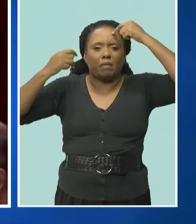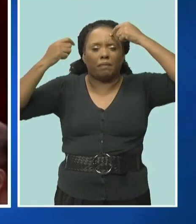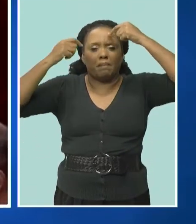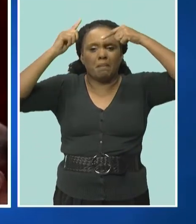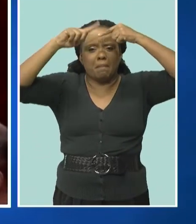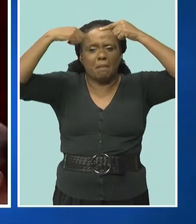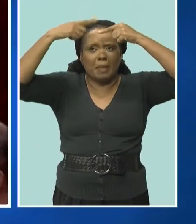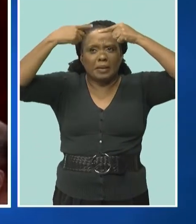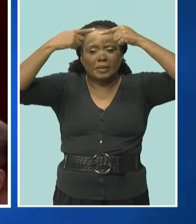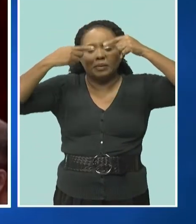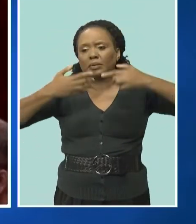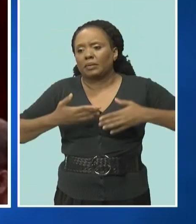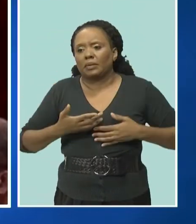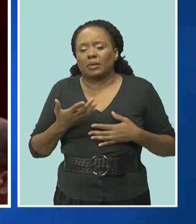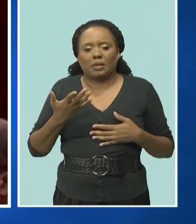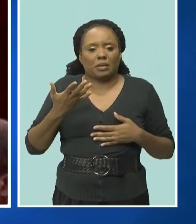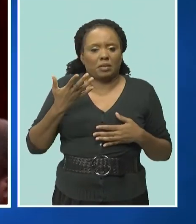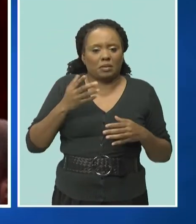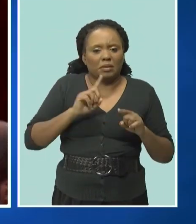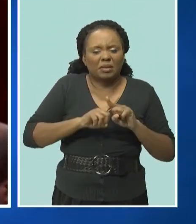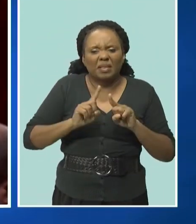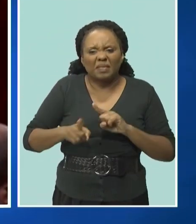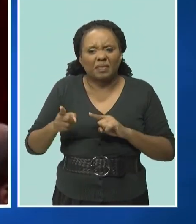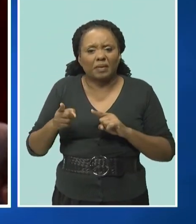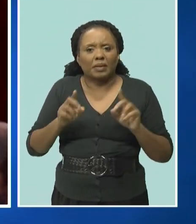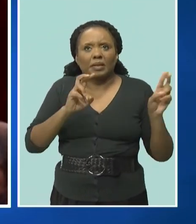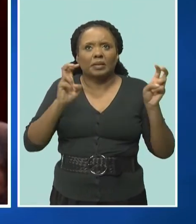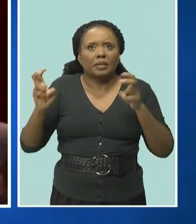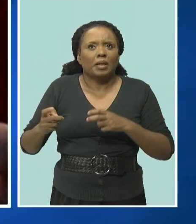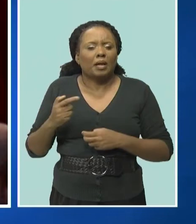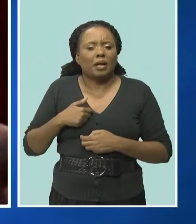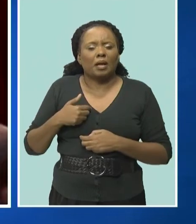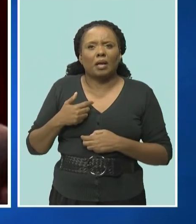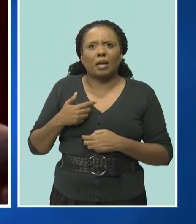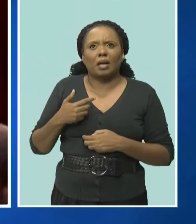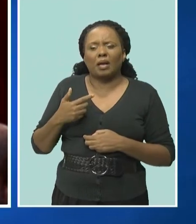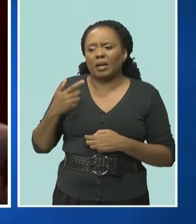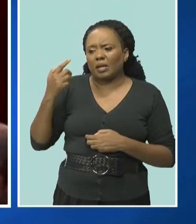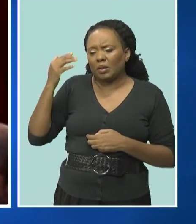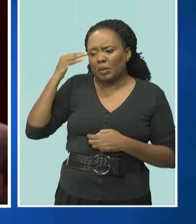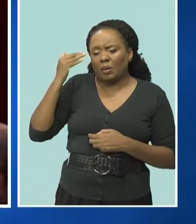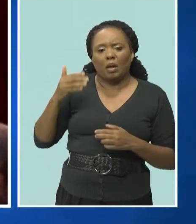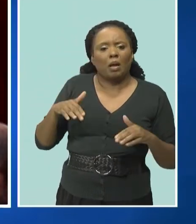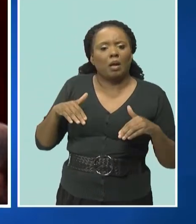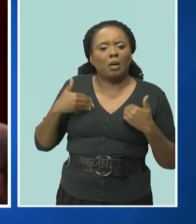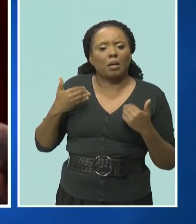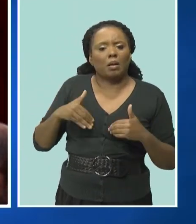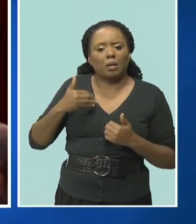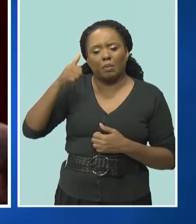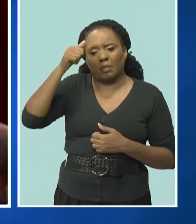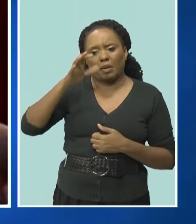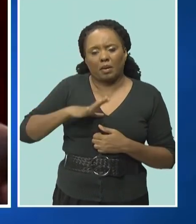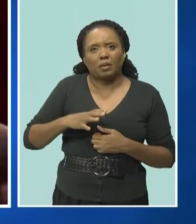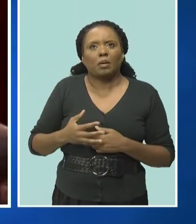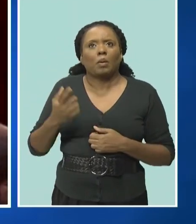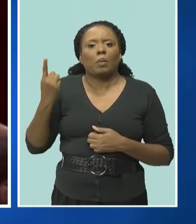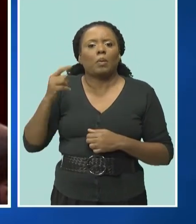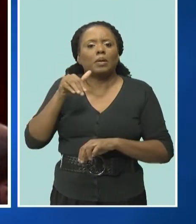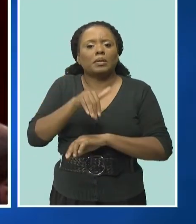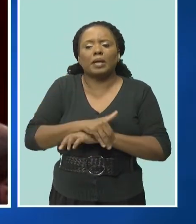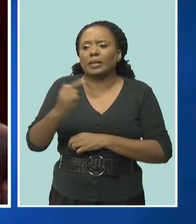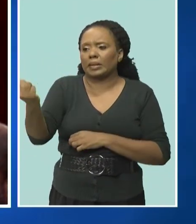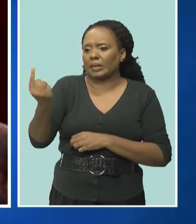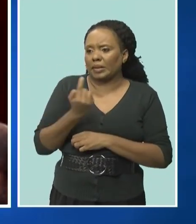other mental issues, sensory issues, sir. There is a young man, I think I spoke of him, sir, one night. He told me, he asked me